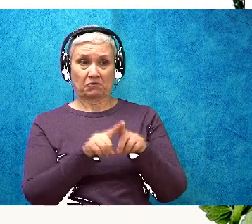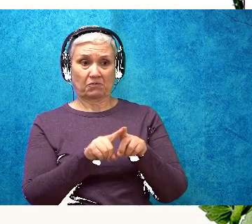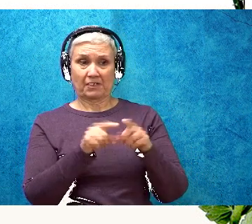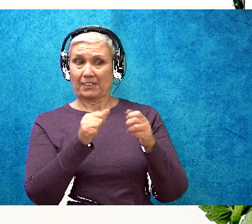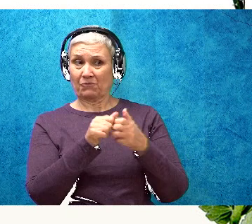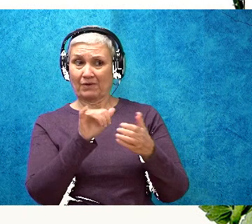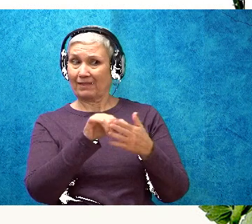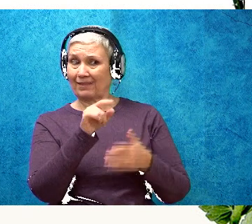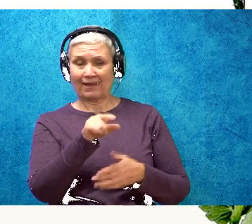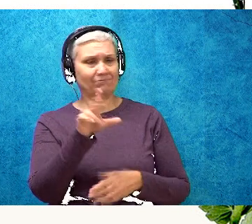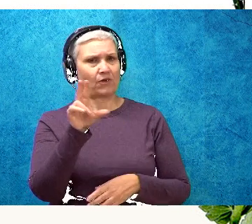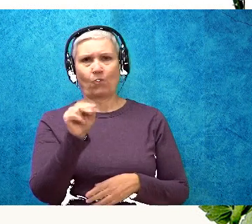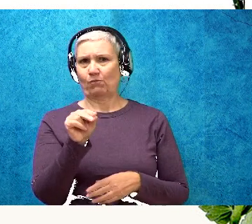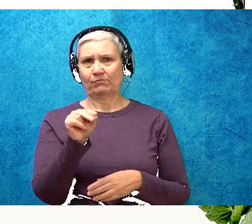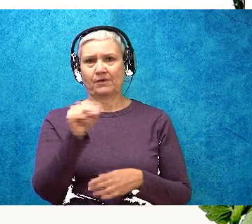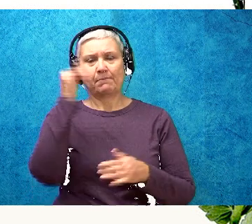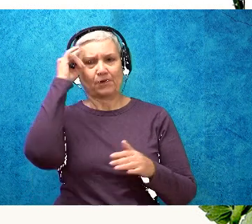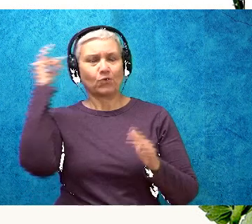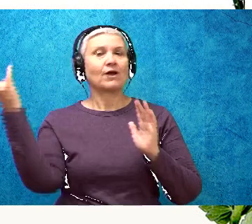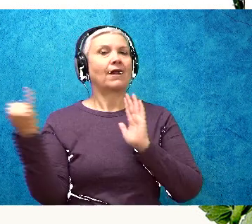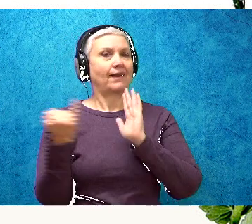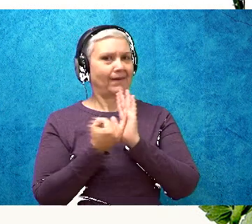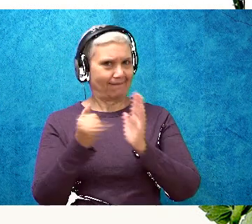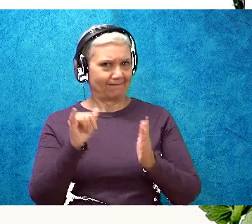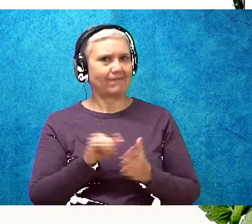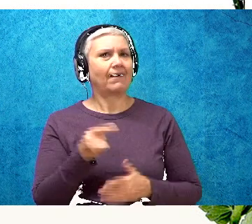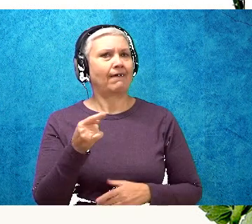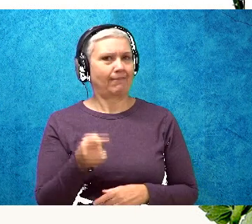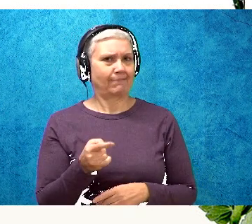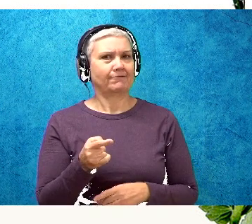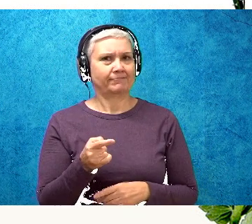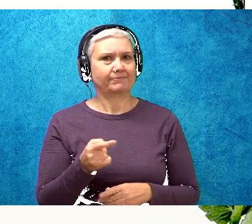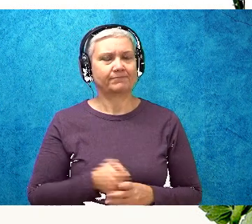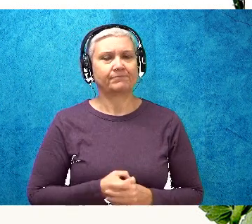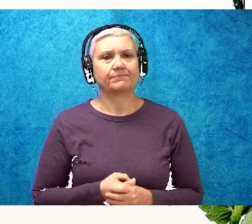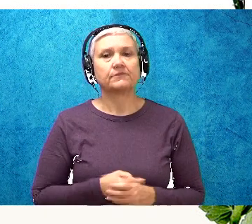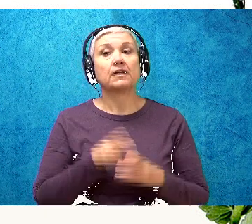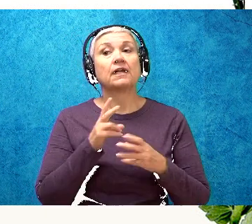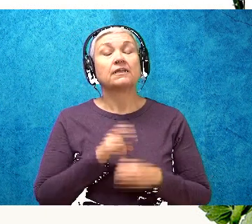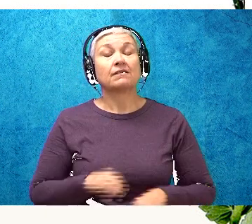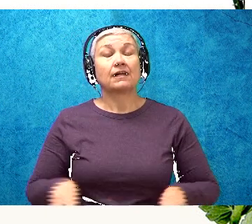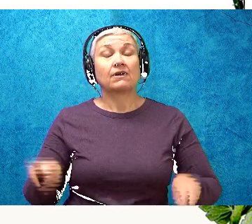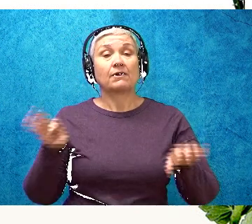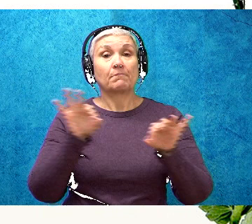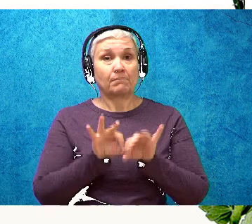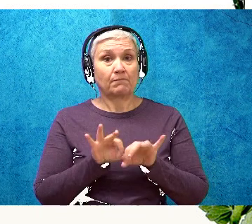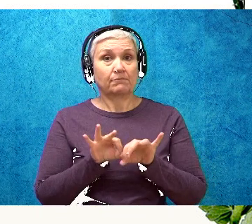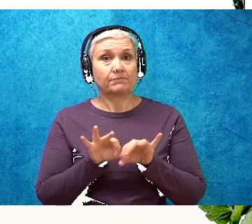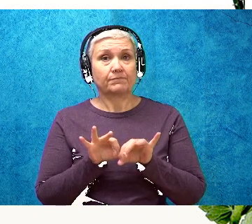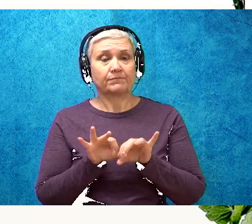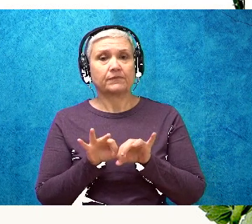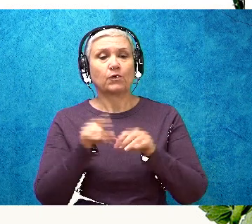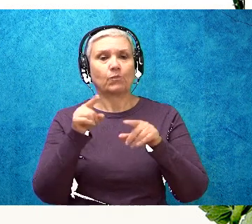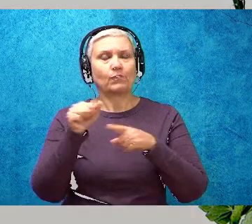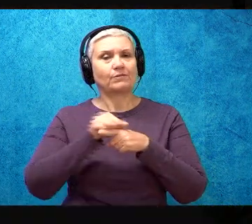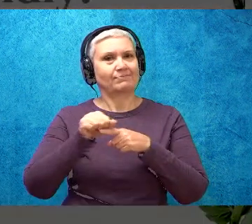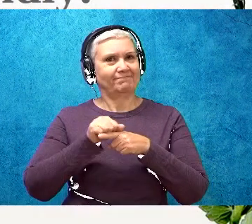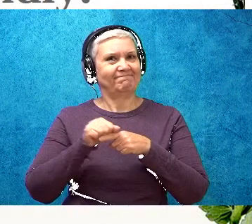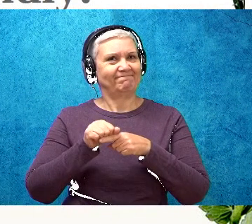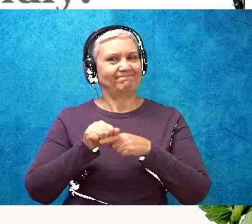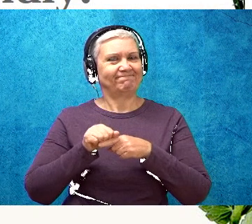to identify it. All right? So remember that, because that's going to be very important whenever we start practicing.